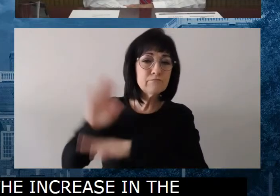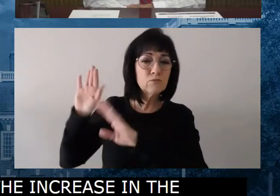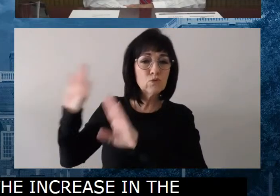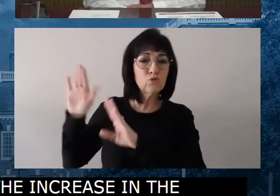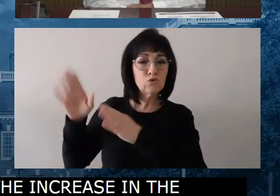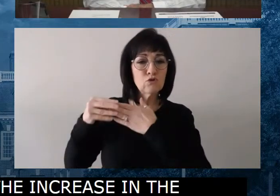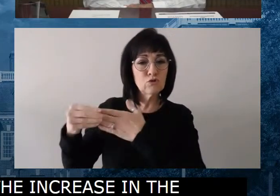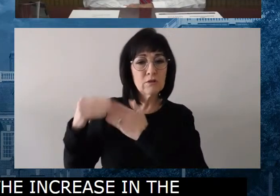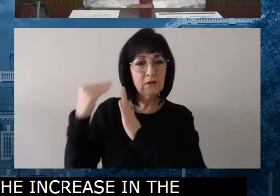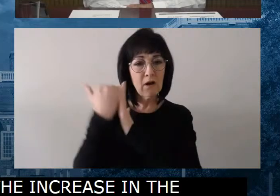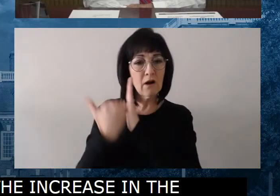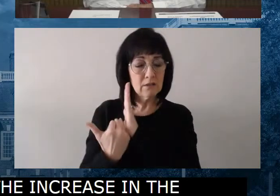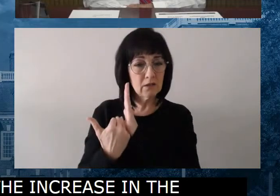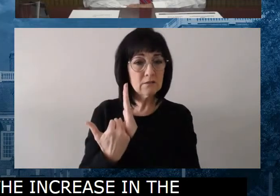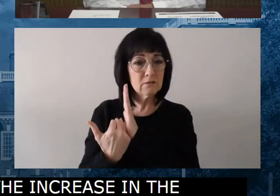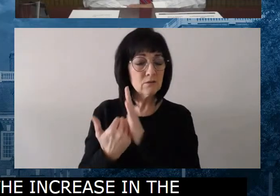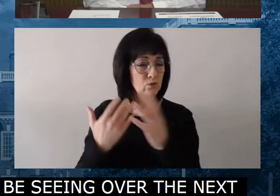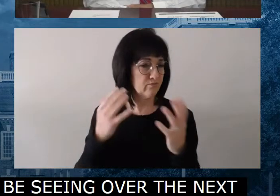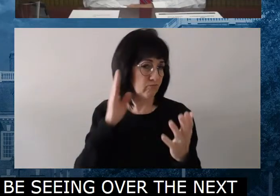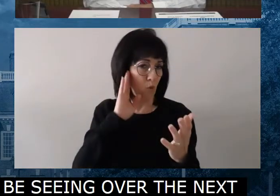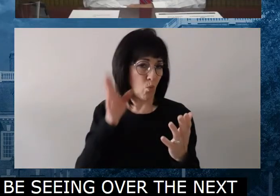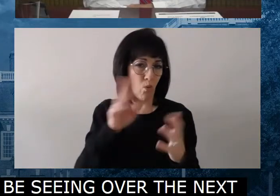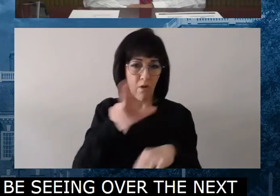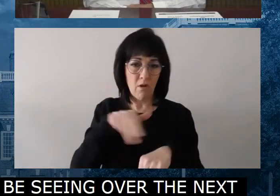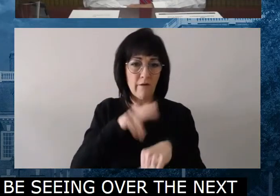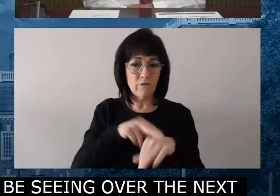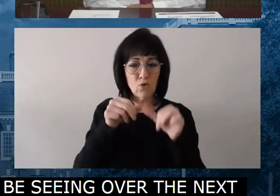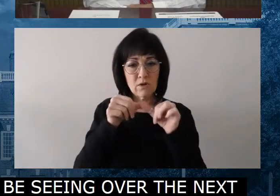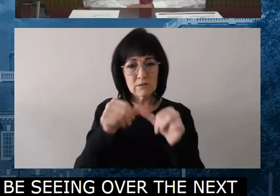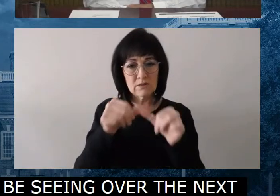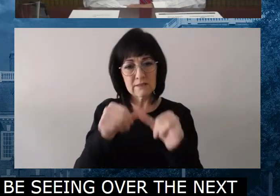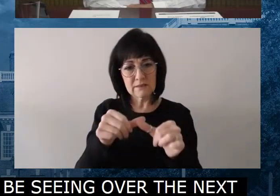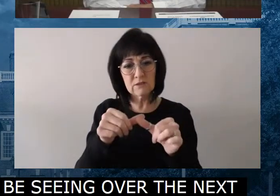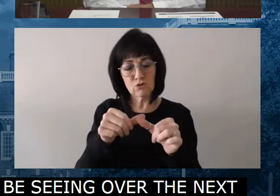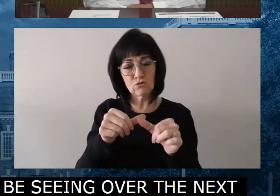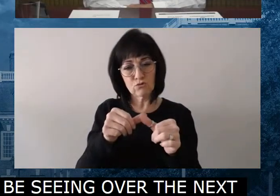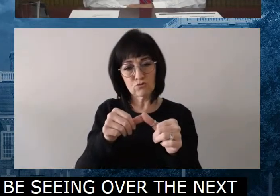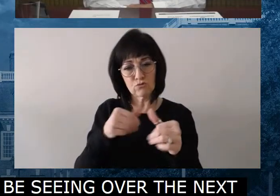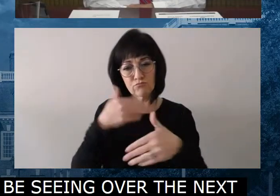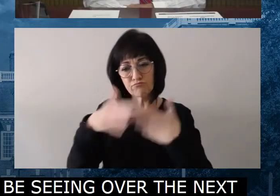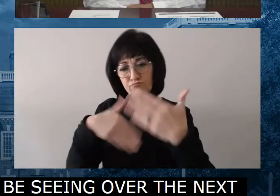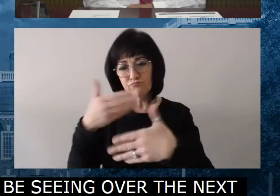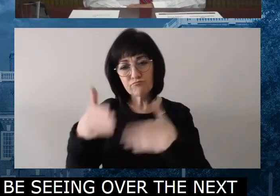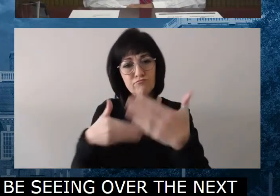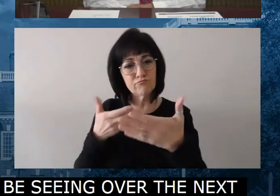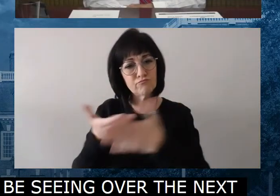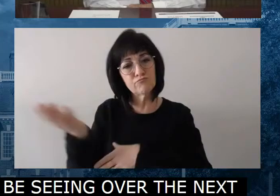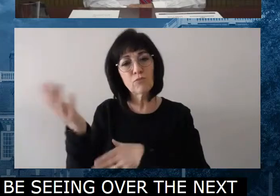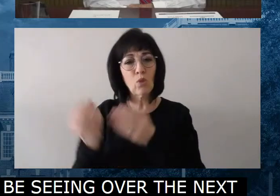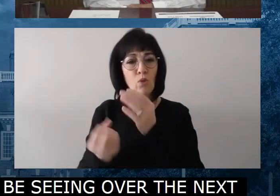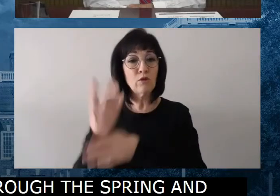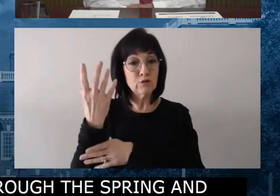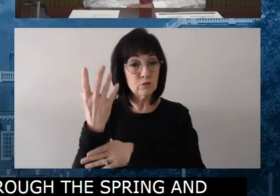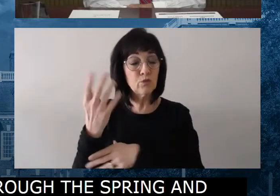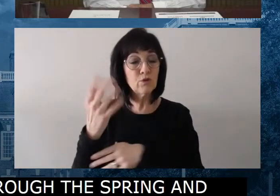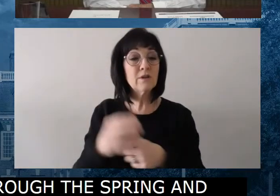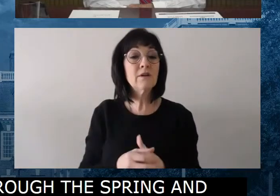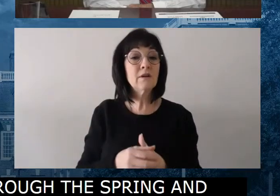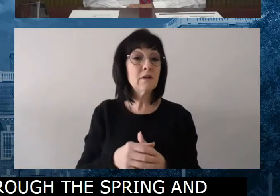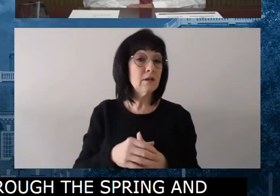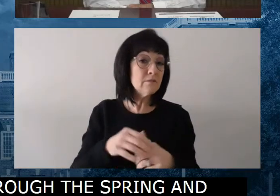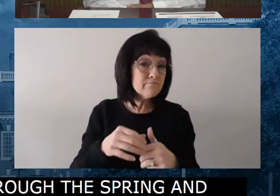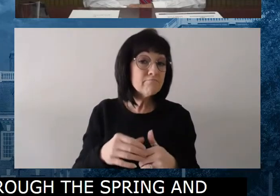and summer, and importantly, an uptick and upsurge in the availability of the Johnson & Johnson one-dose